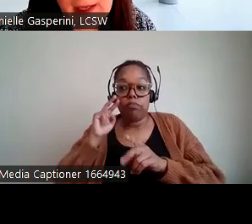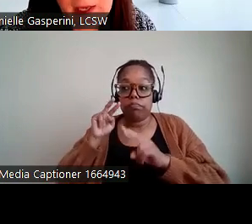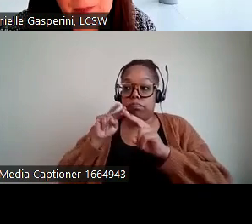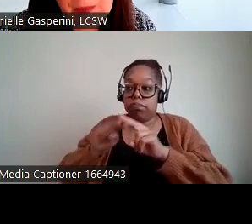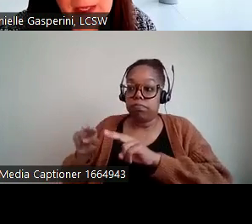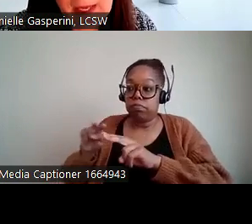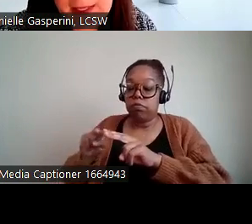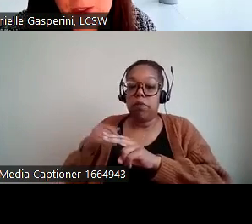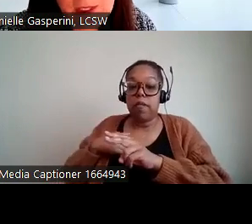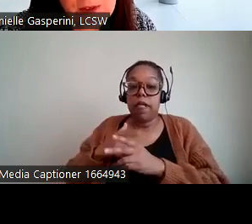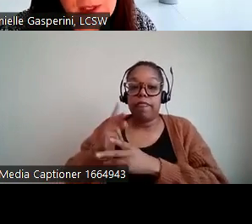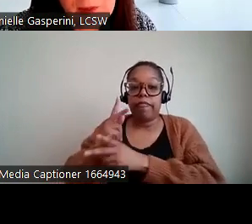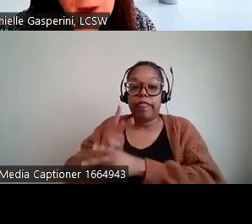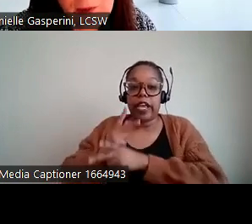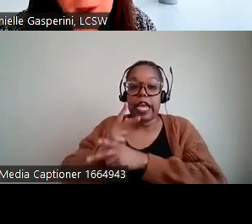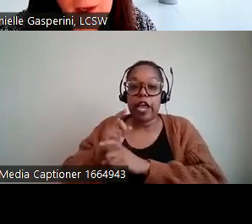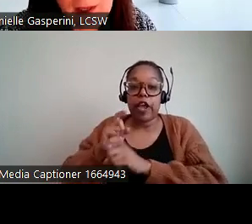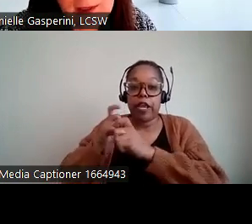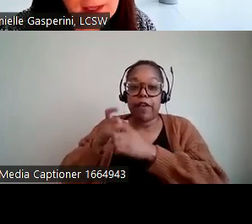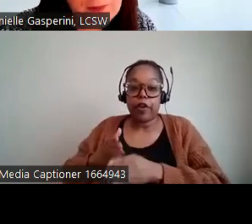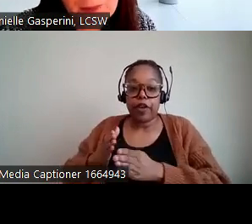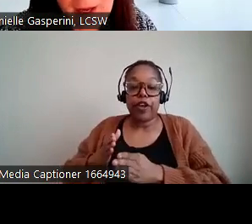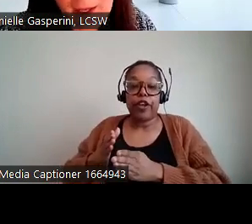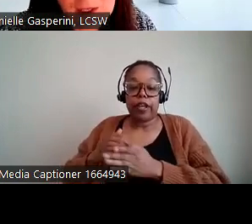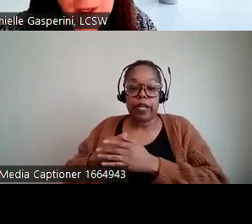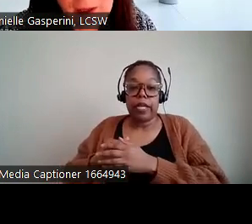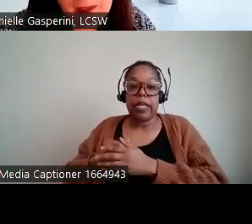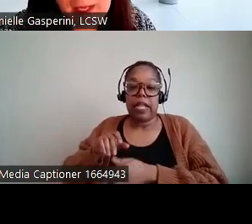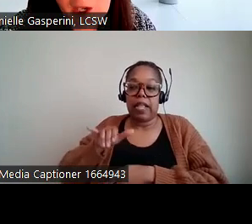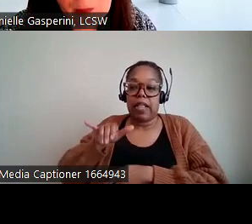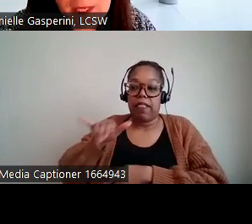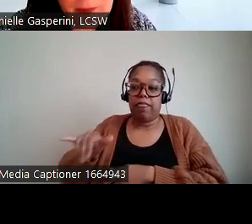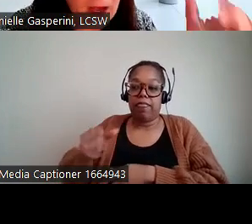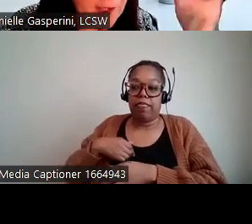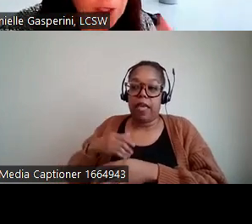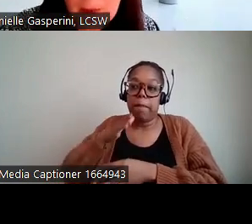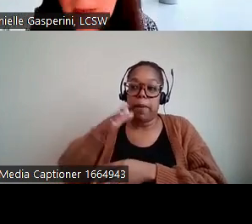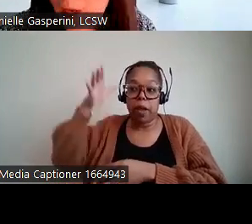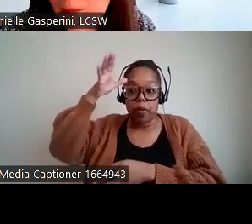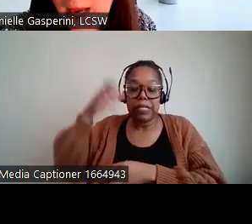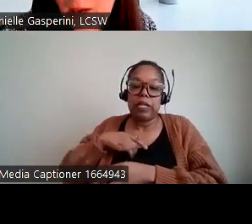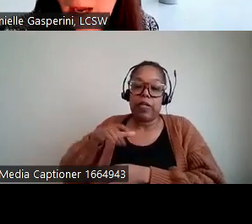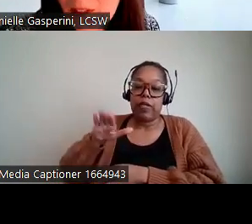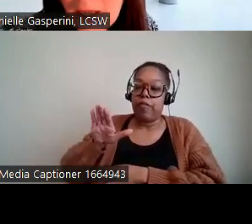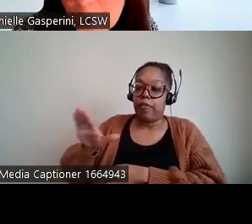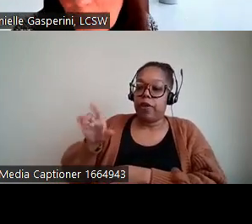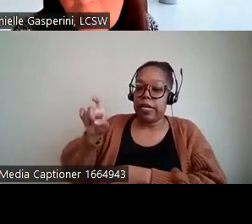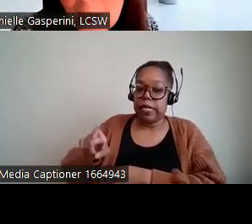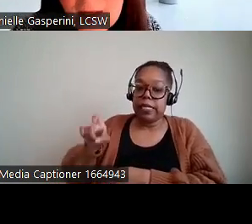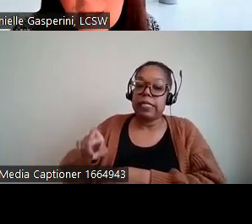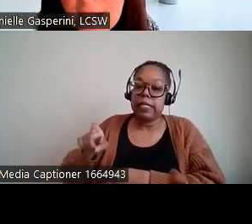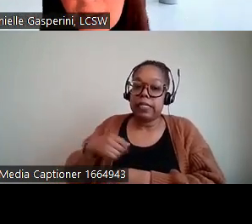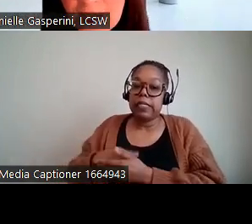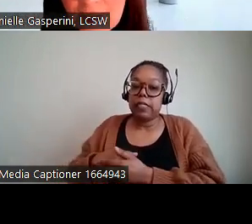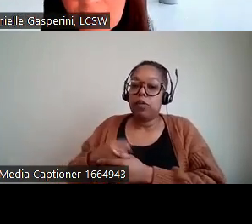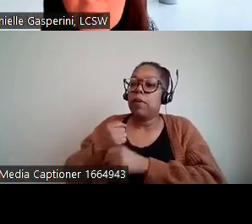again, it's just, if you think about that old adage about on the airplane, when the oxygen masks come down, we have to make sure